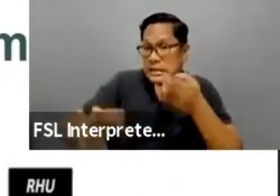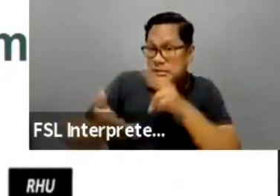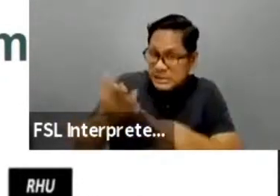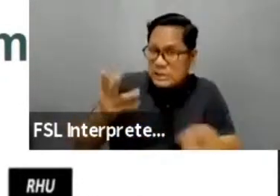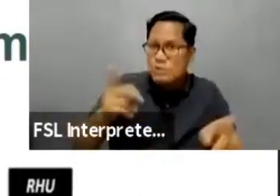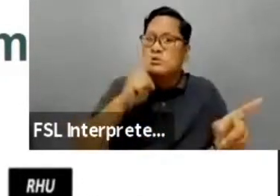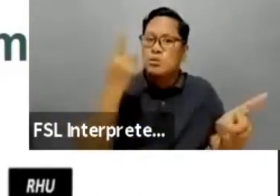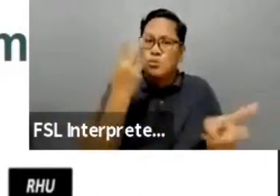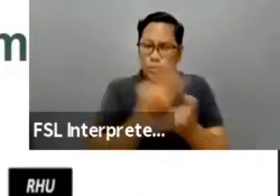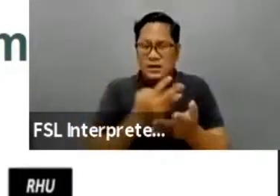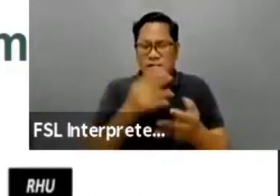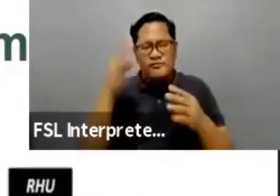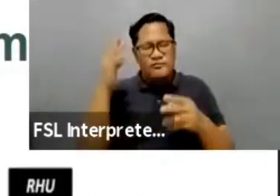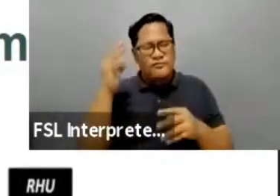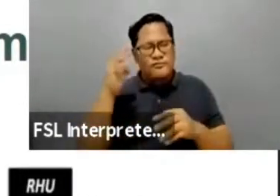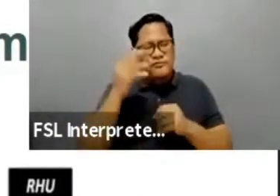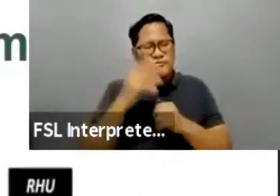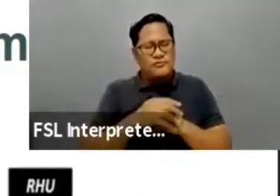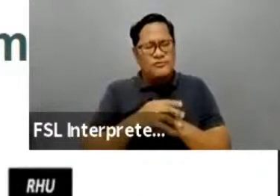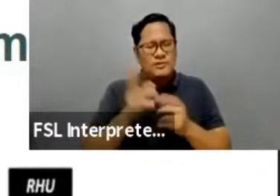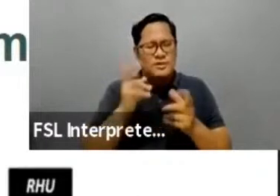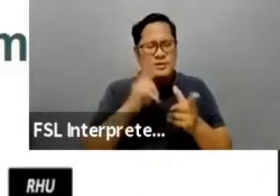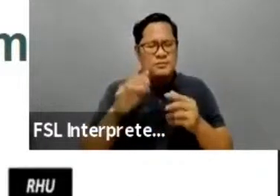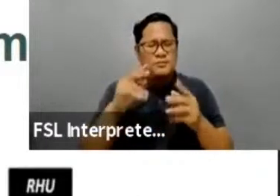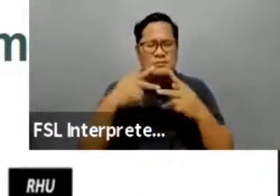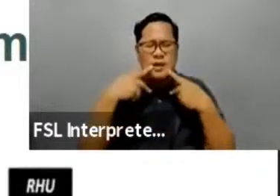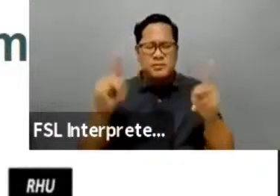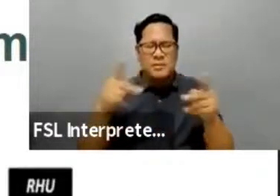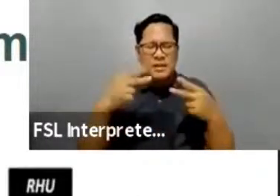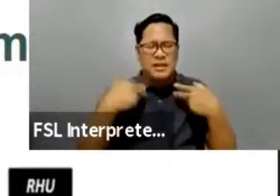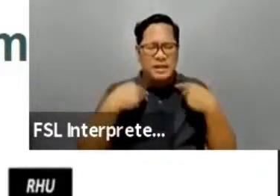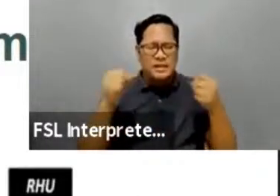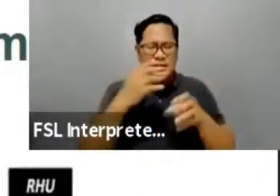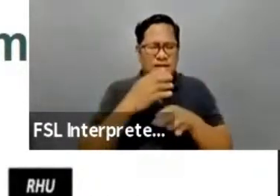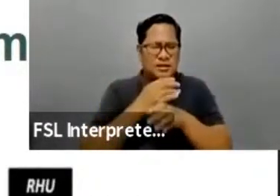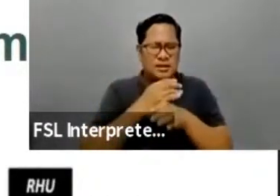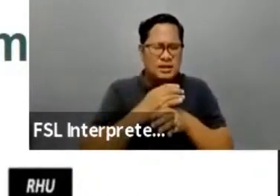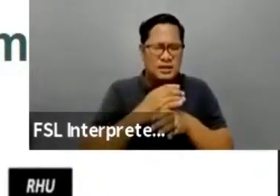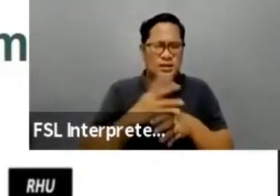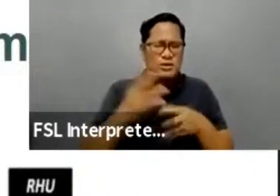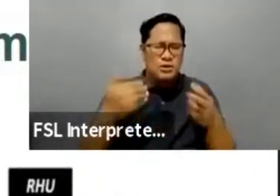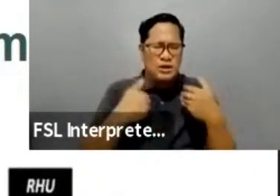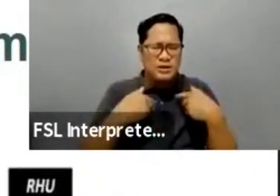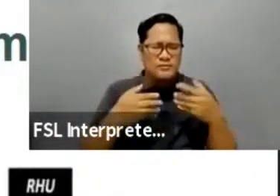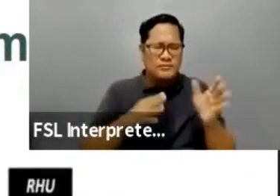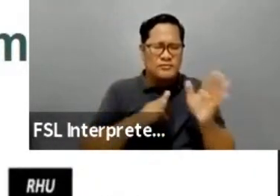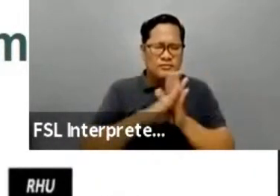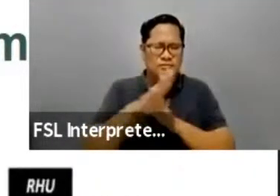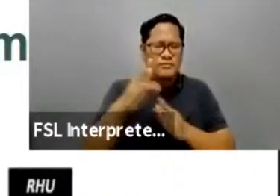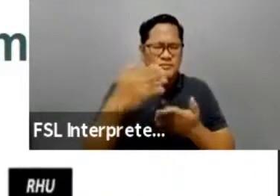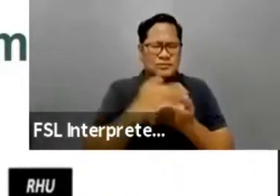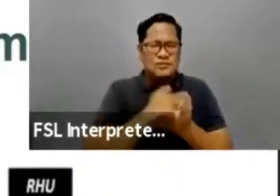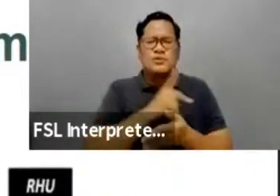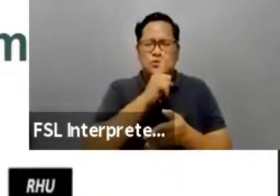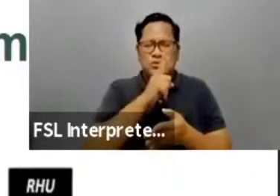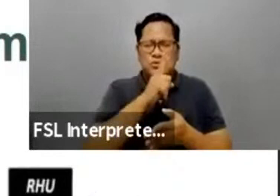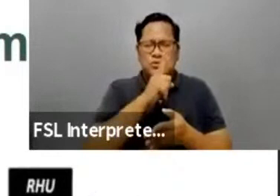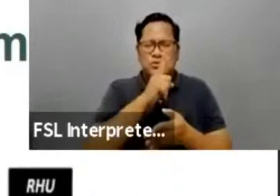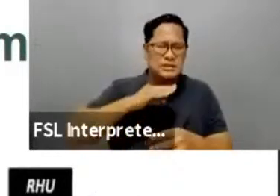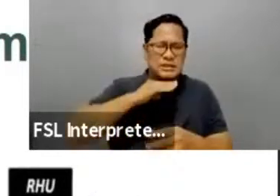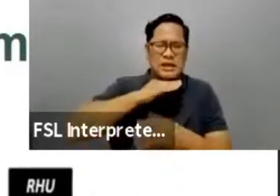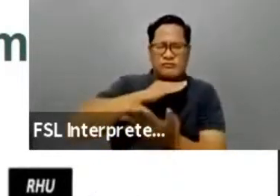well-funded, public health services are there so that you prevent, unnecessary